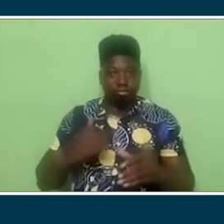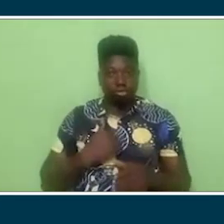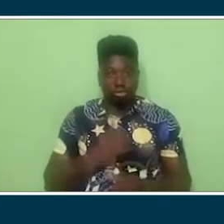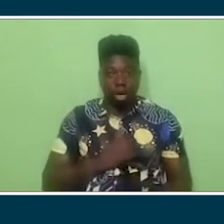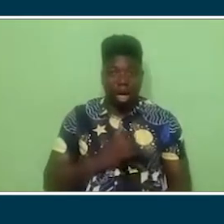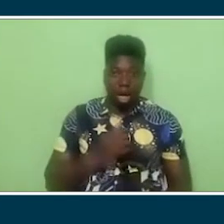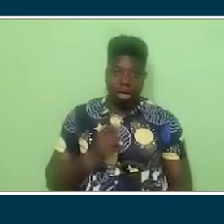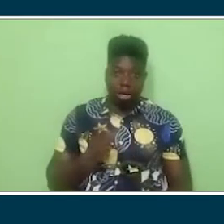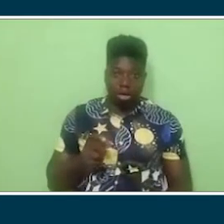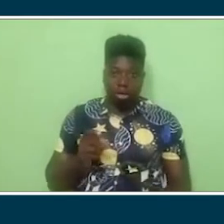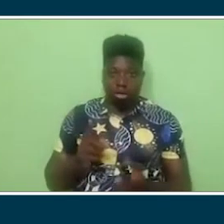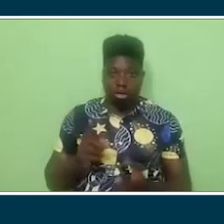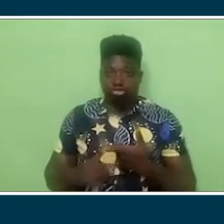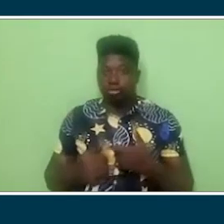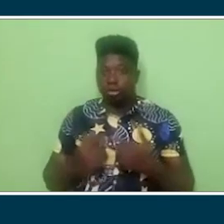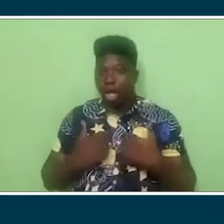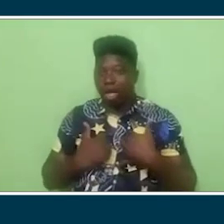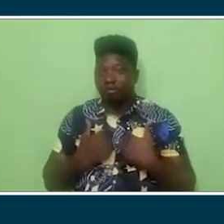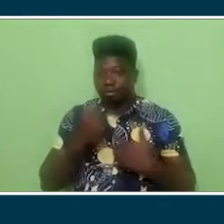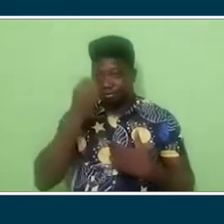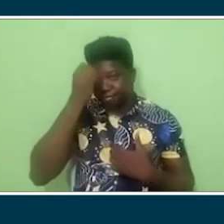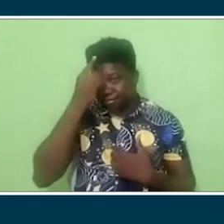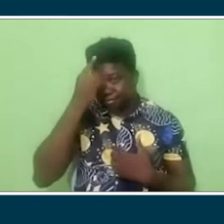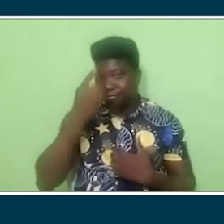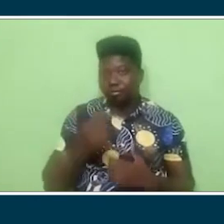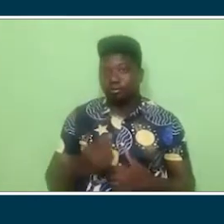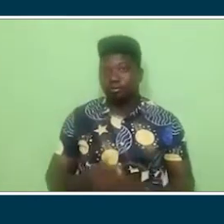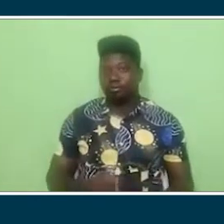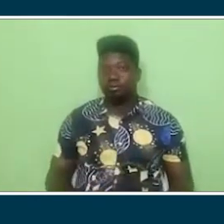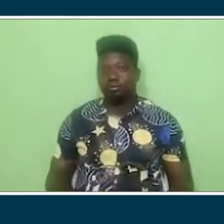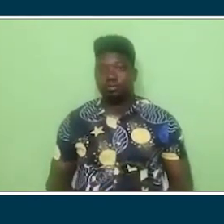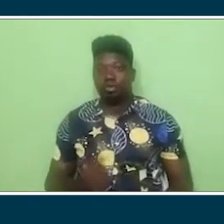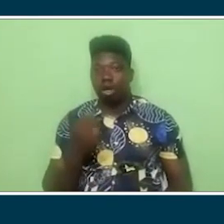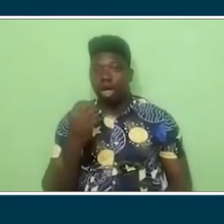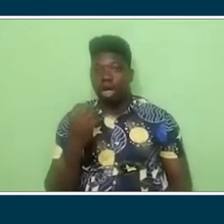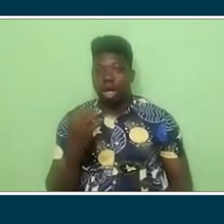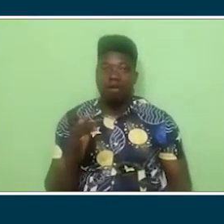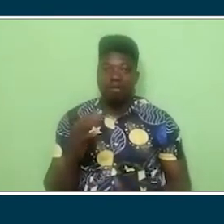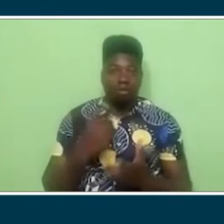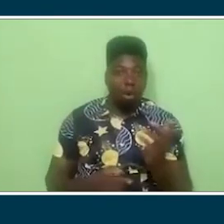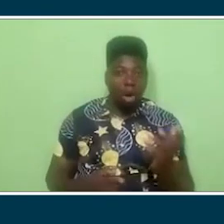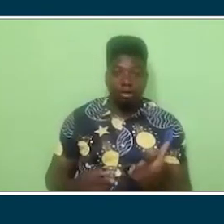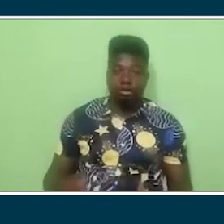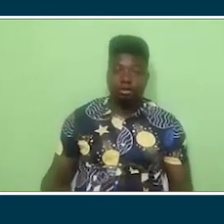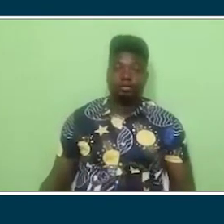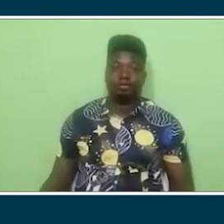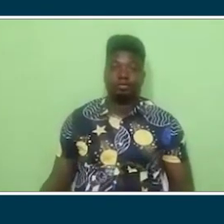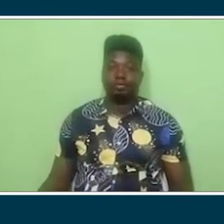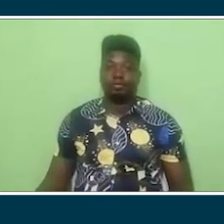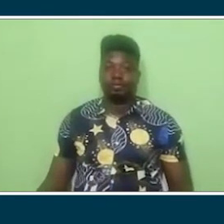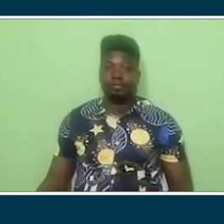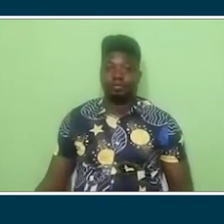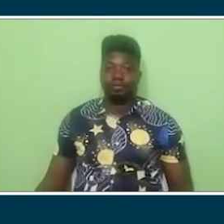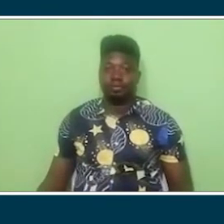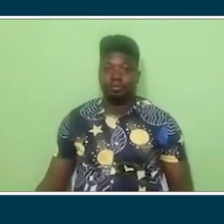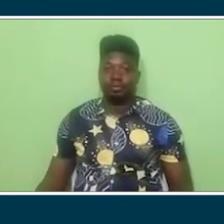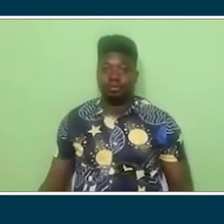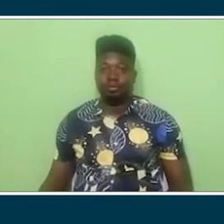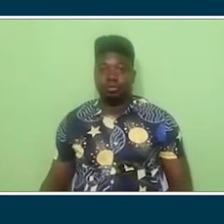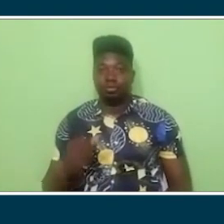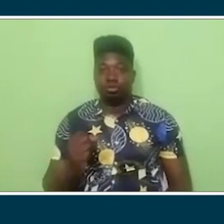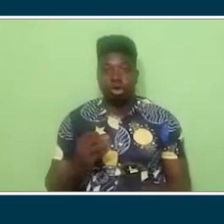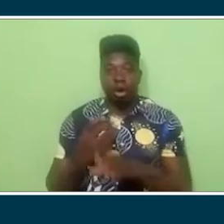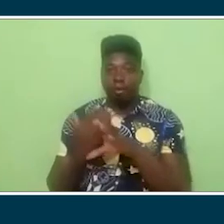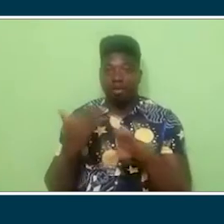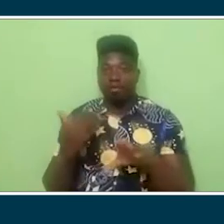an understanding of what it is. Like we need to know where it is we're applying that exactly, you know? So like before you